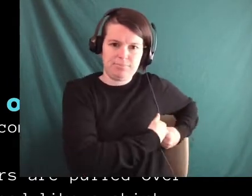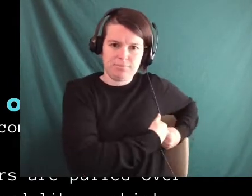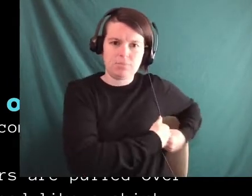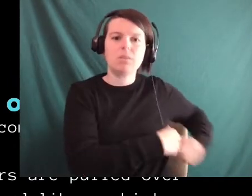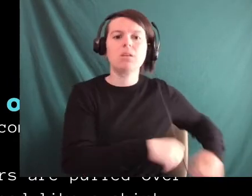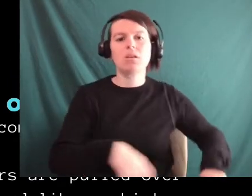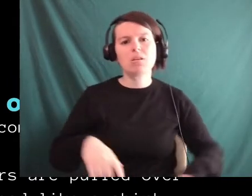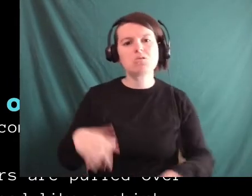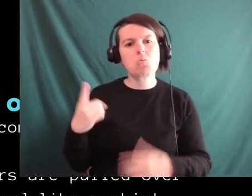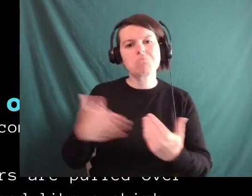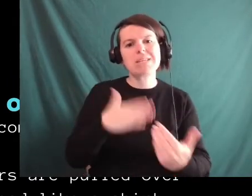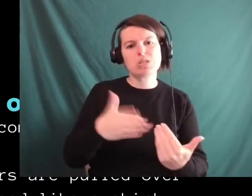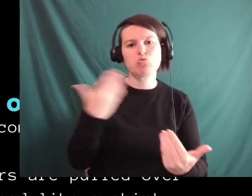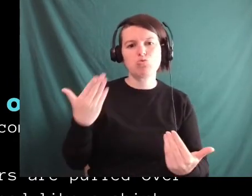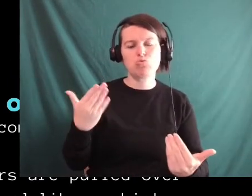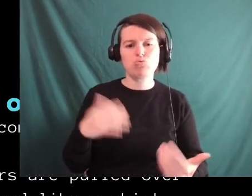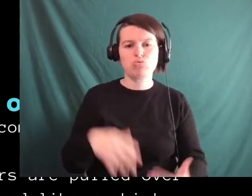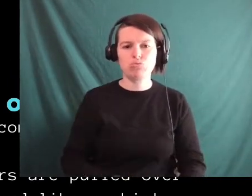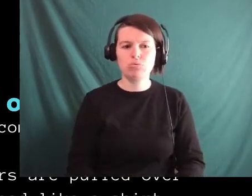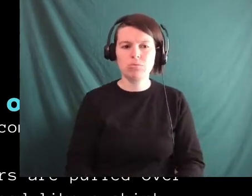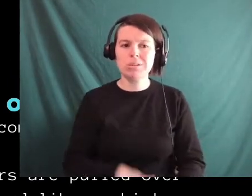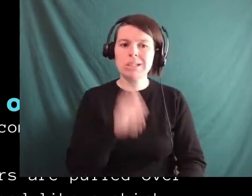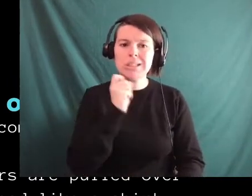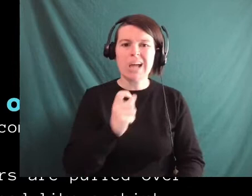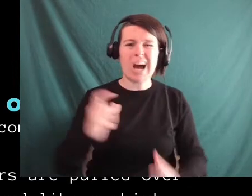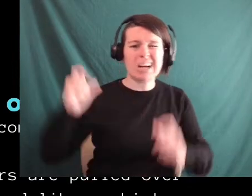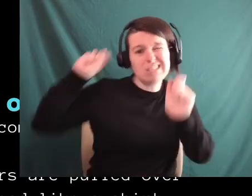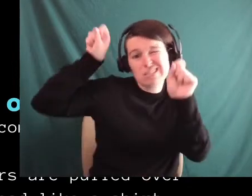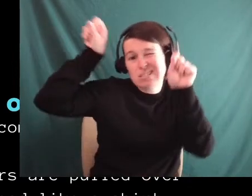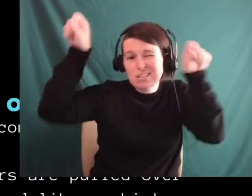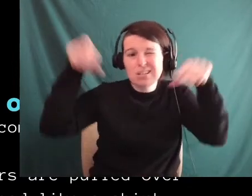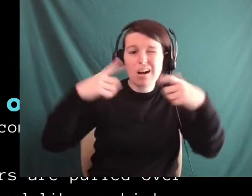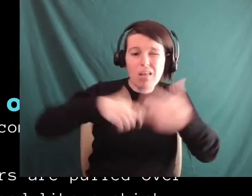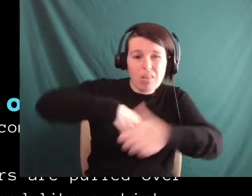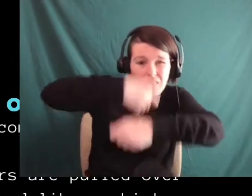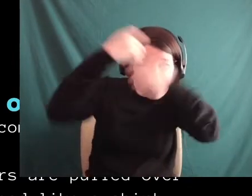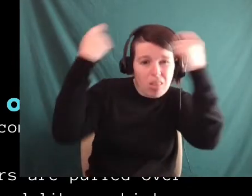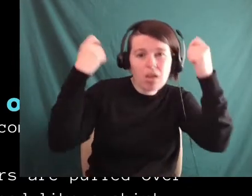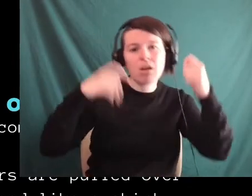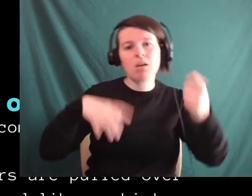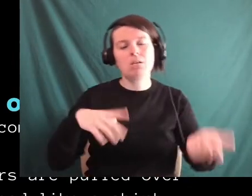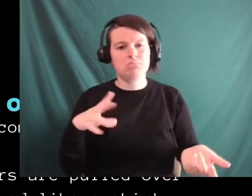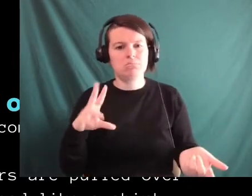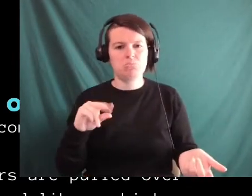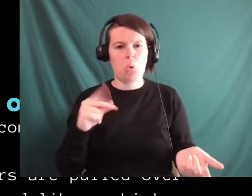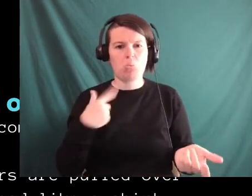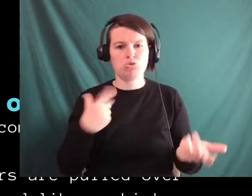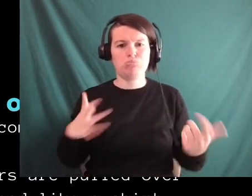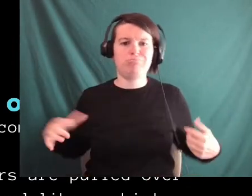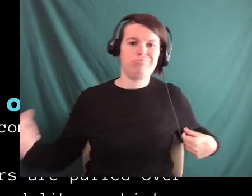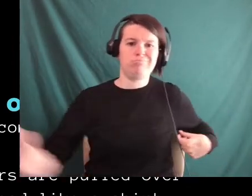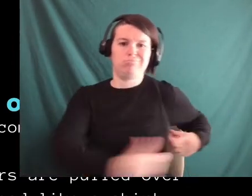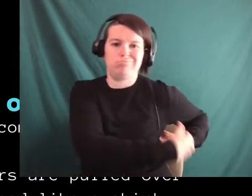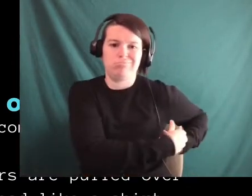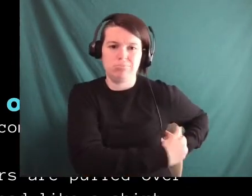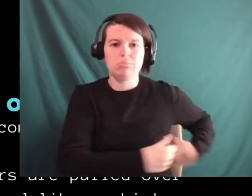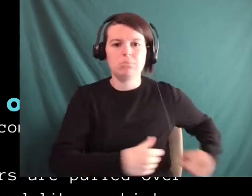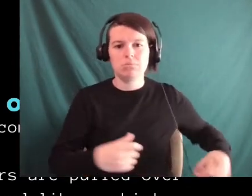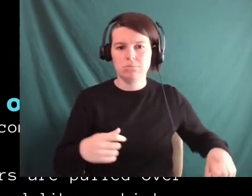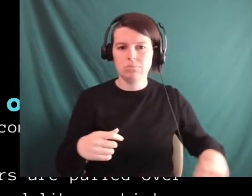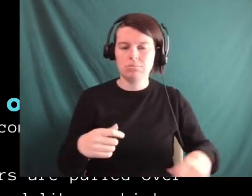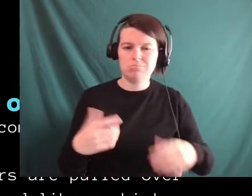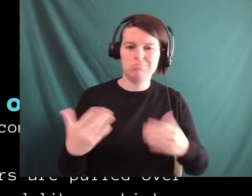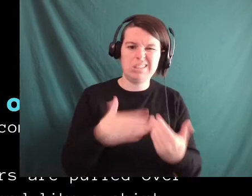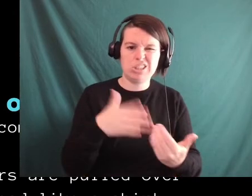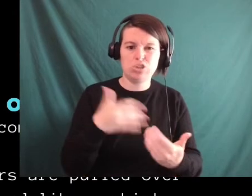So it's a lot easier. There's not as much straining to put it on and off if you're not used to it. You should avoid